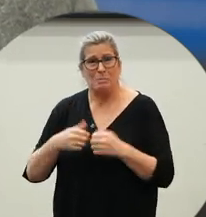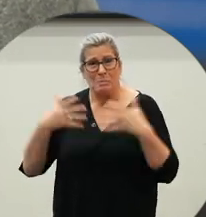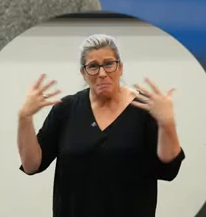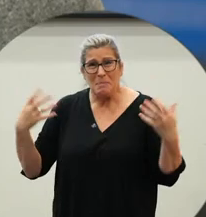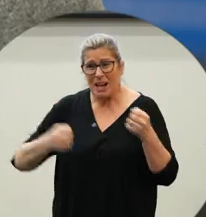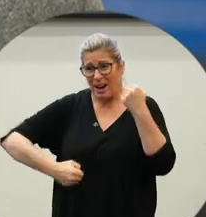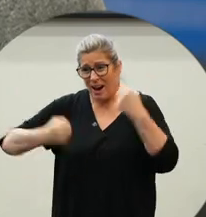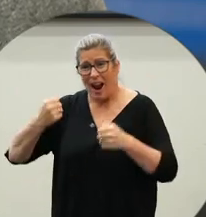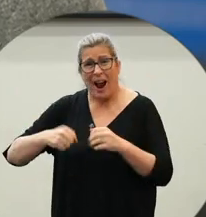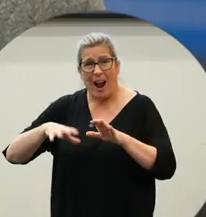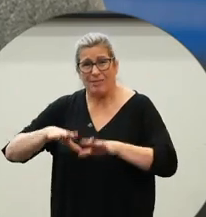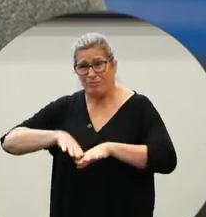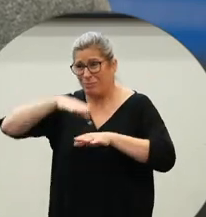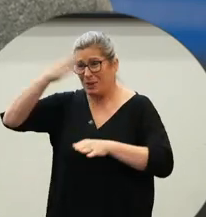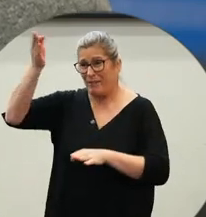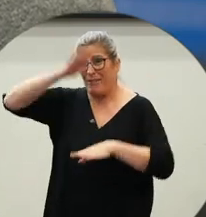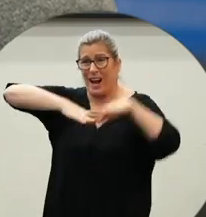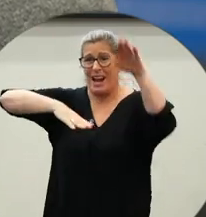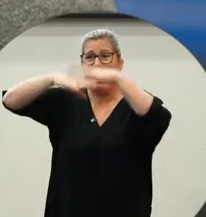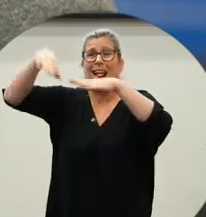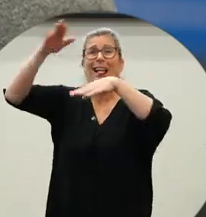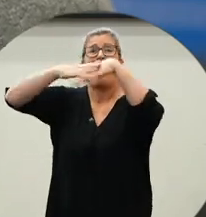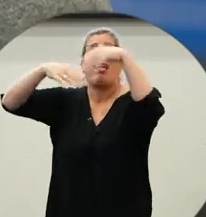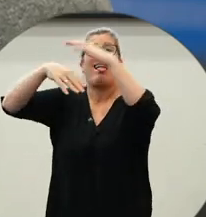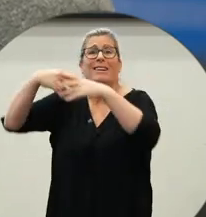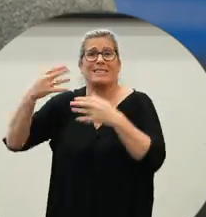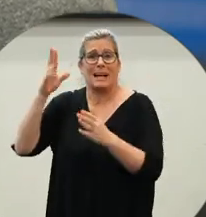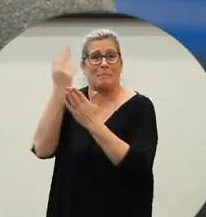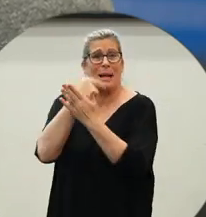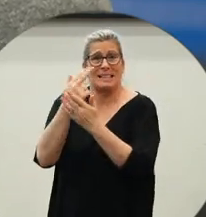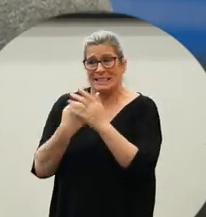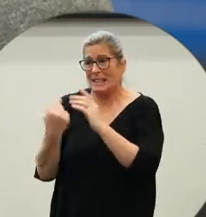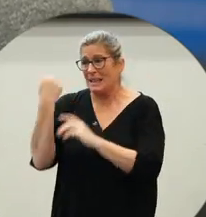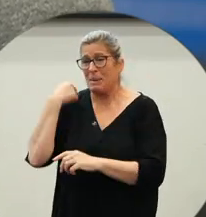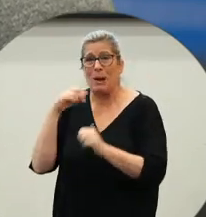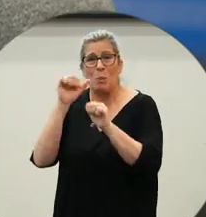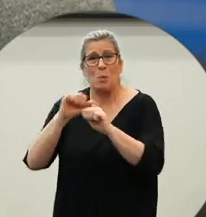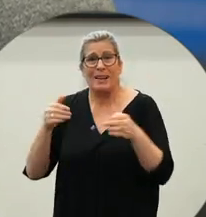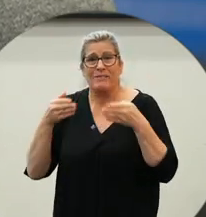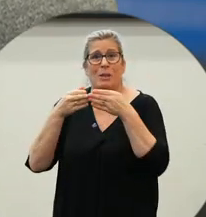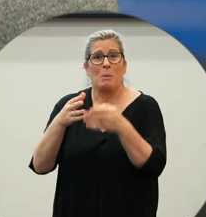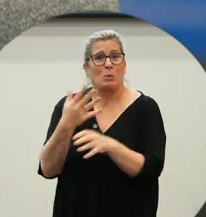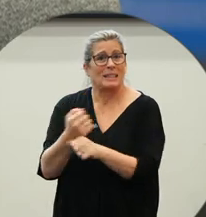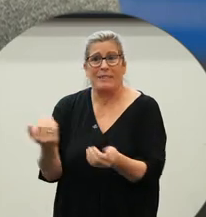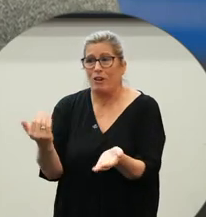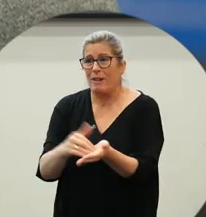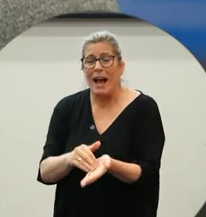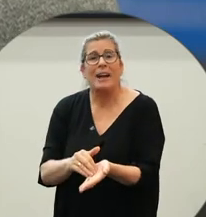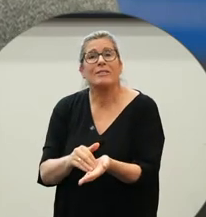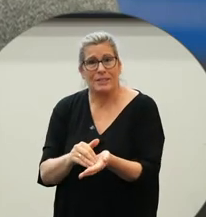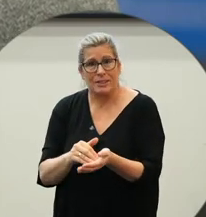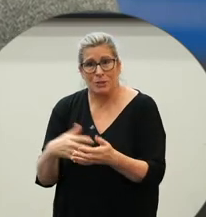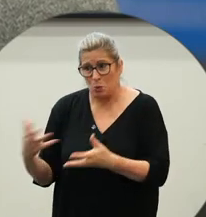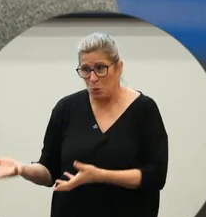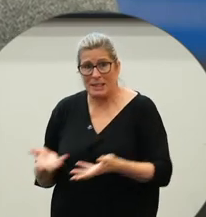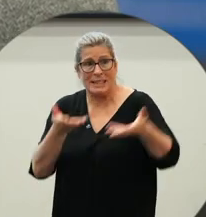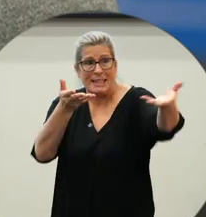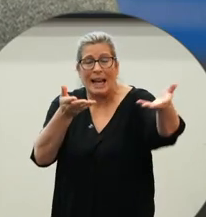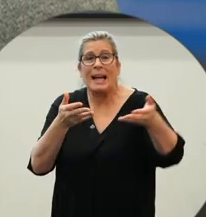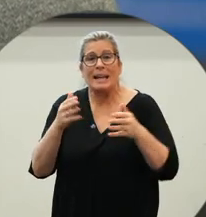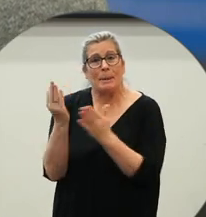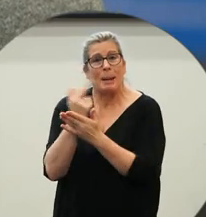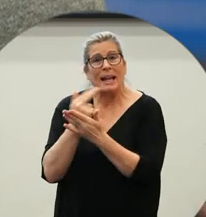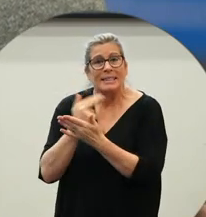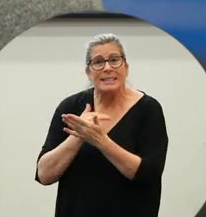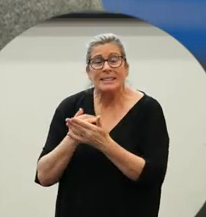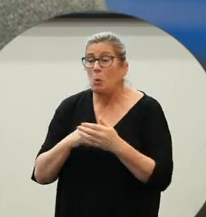of these paintings stacked up with a blanket over it, waiting for a boat that never arrived to take the paintings away.